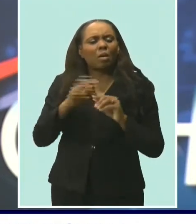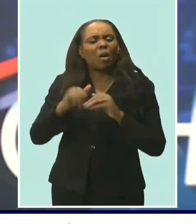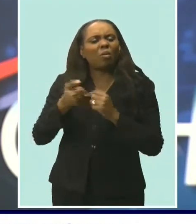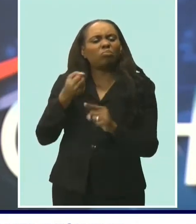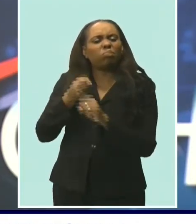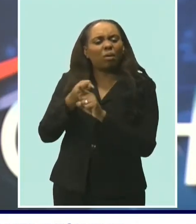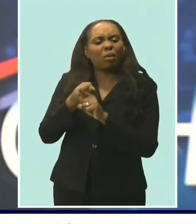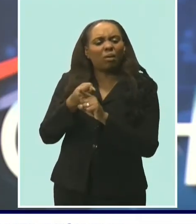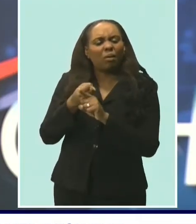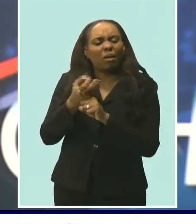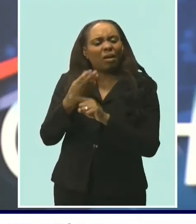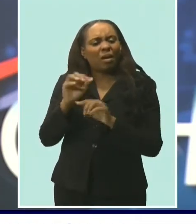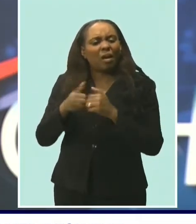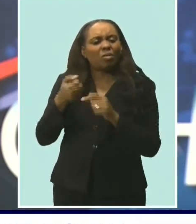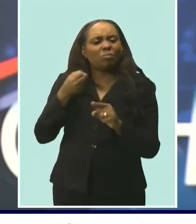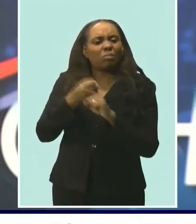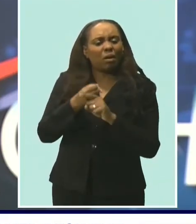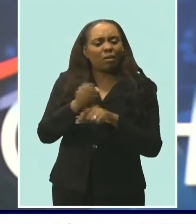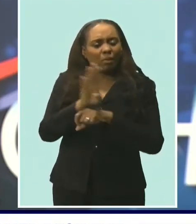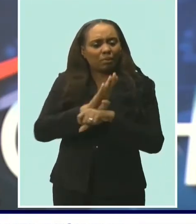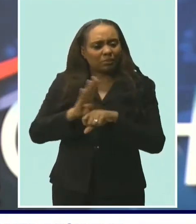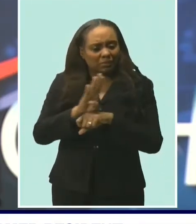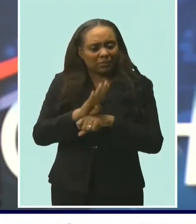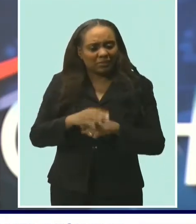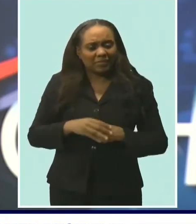their lives and the country in general.